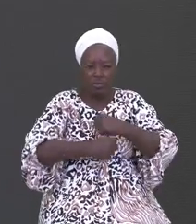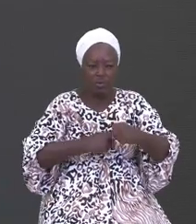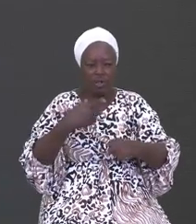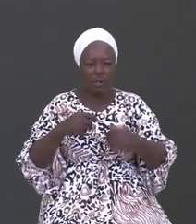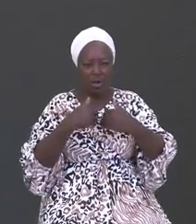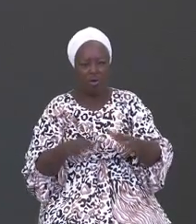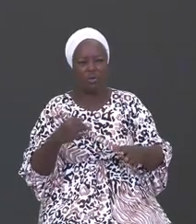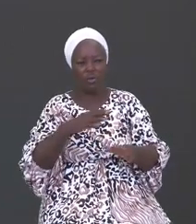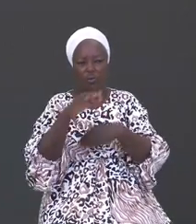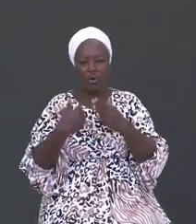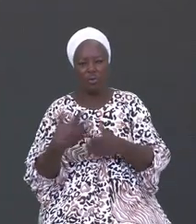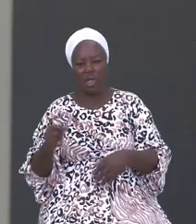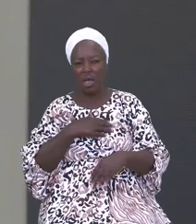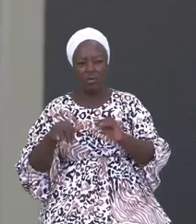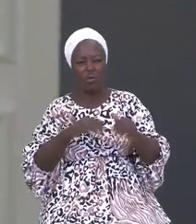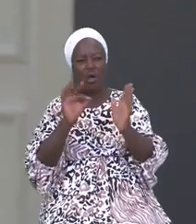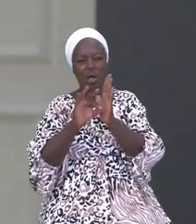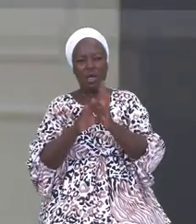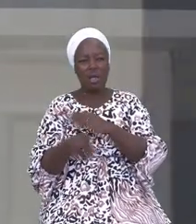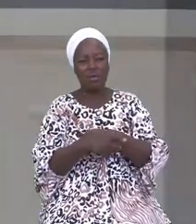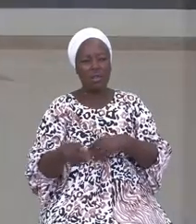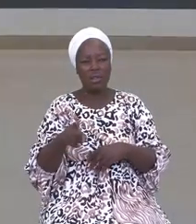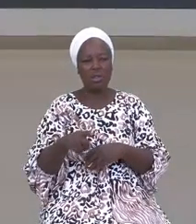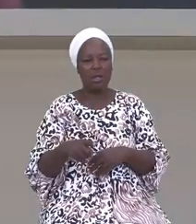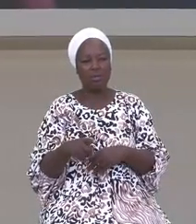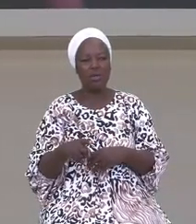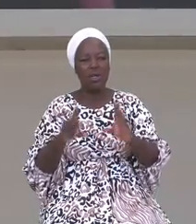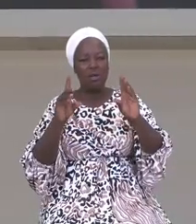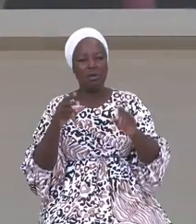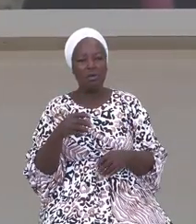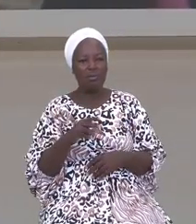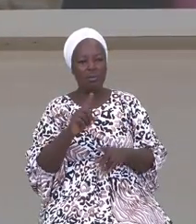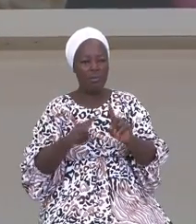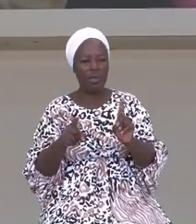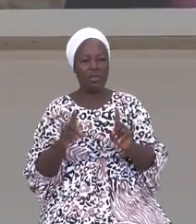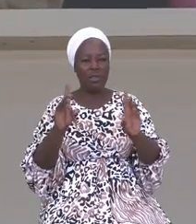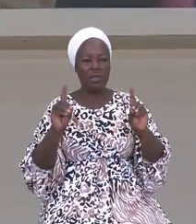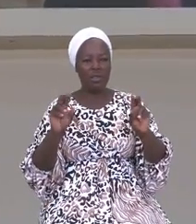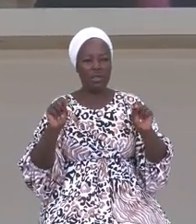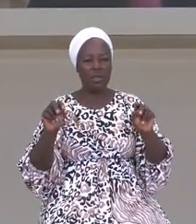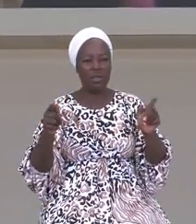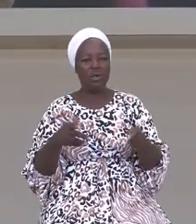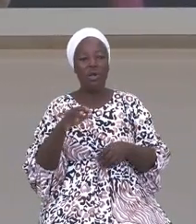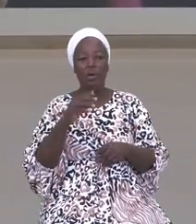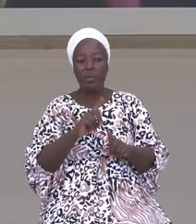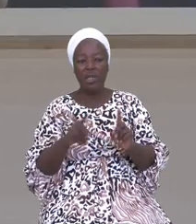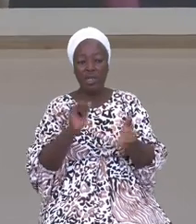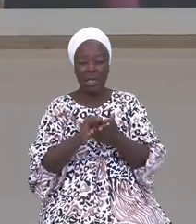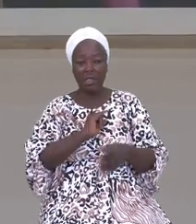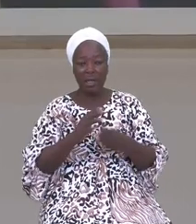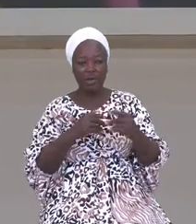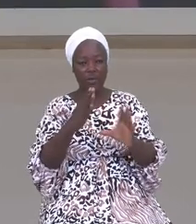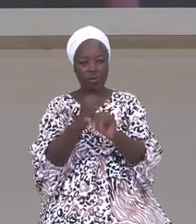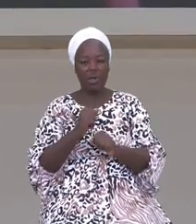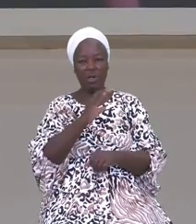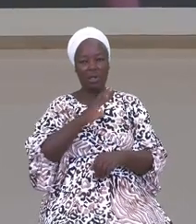do count them but dung, that I may win Christ and